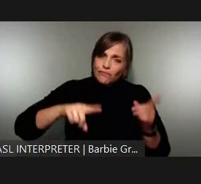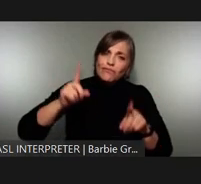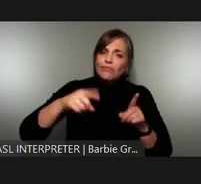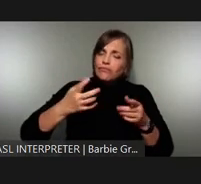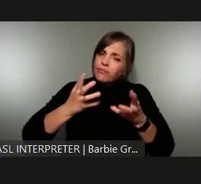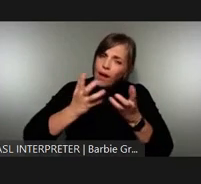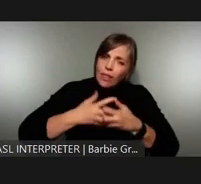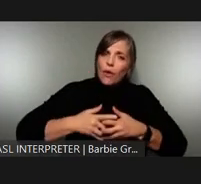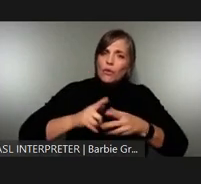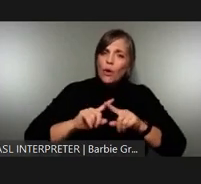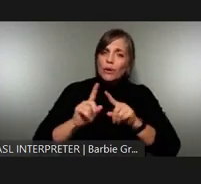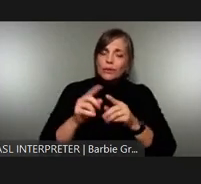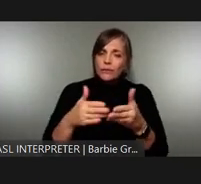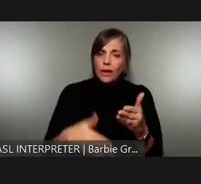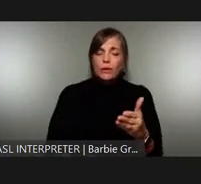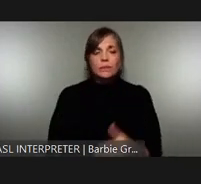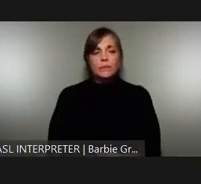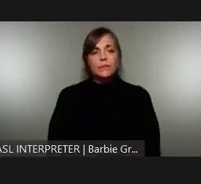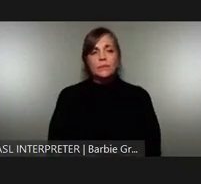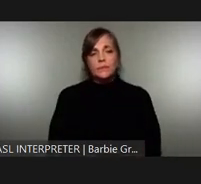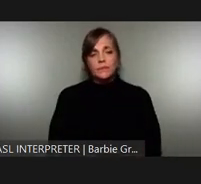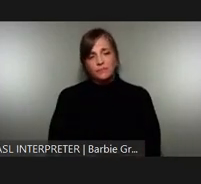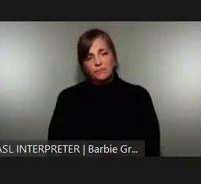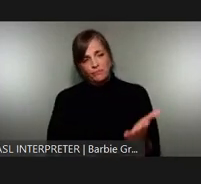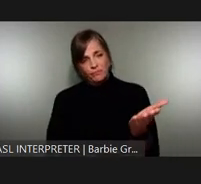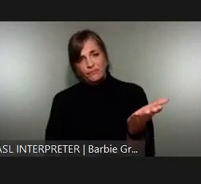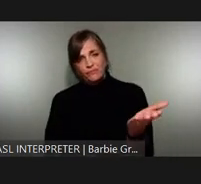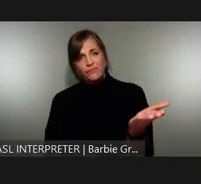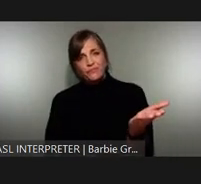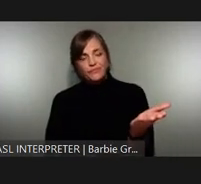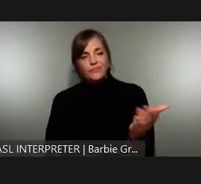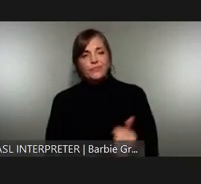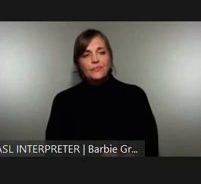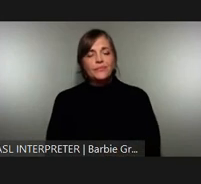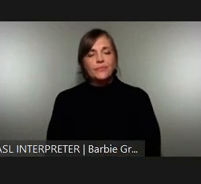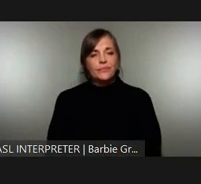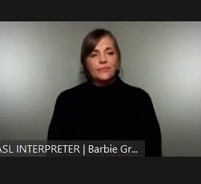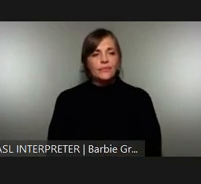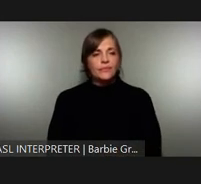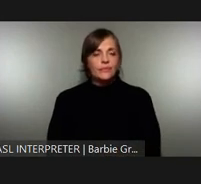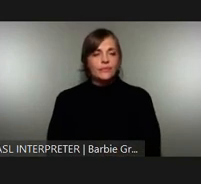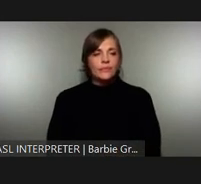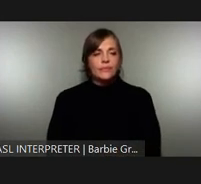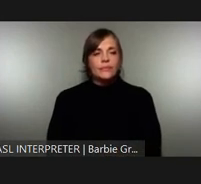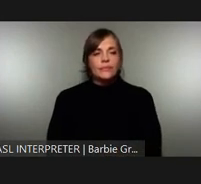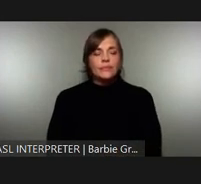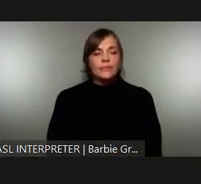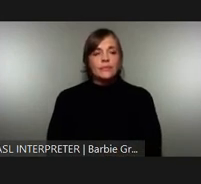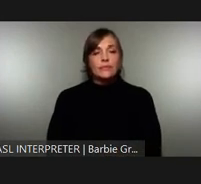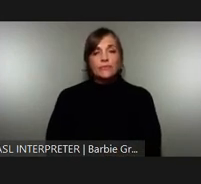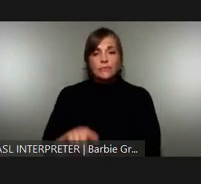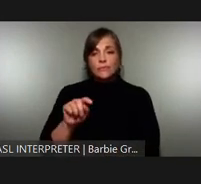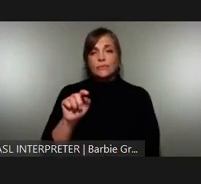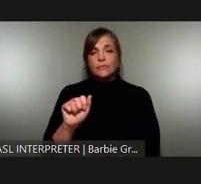see them in front of you as TARTA has thought about their customer experience. Now, TARTA has not historically